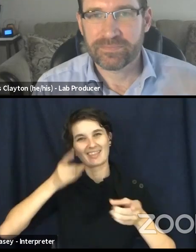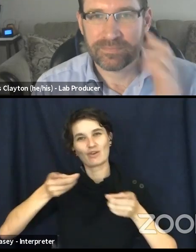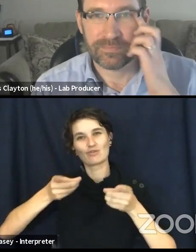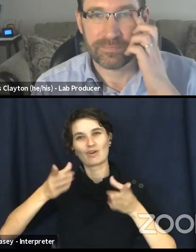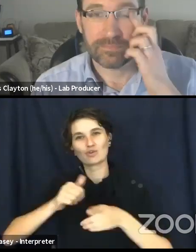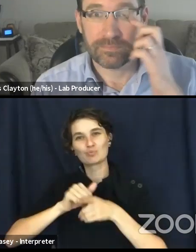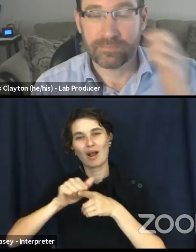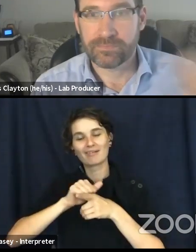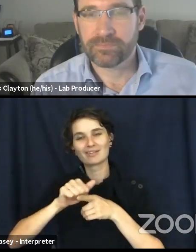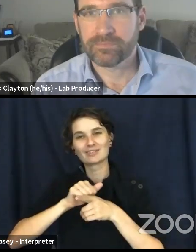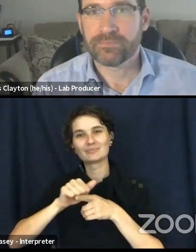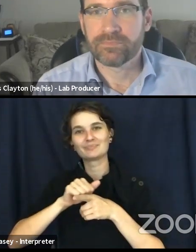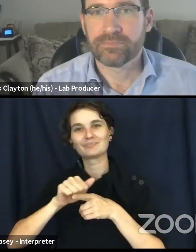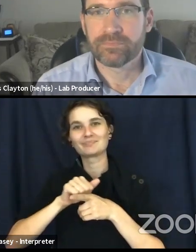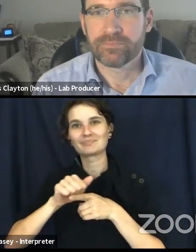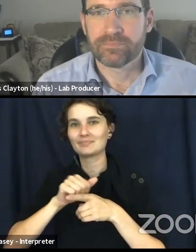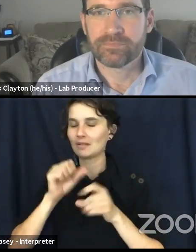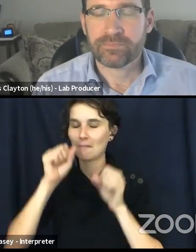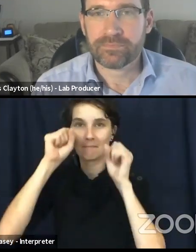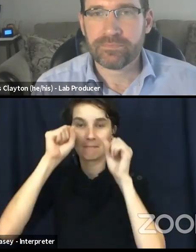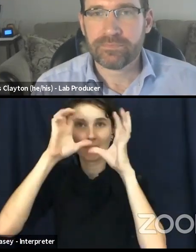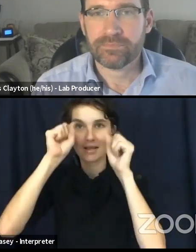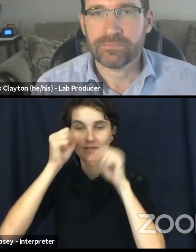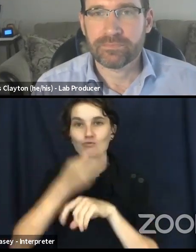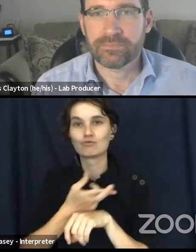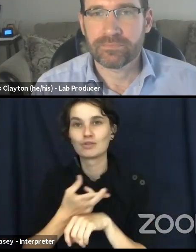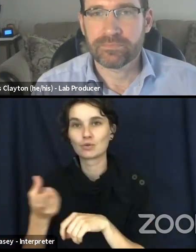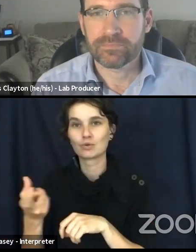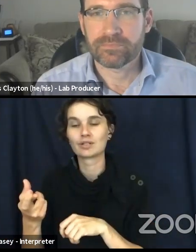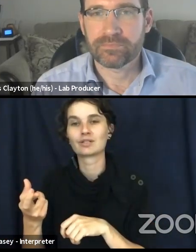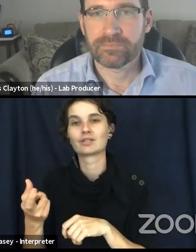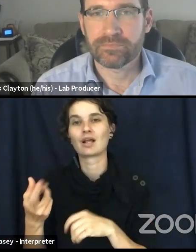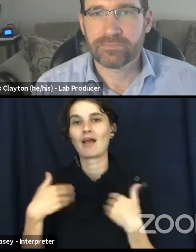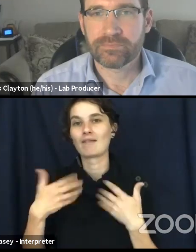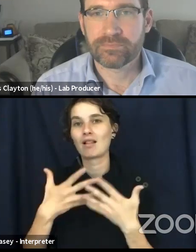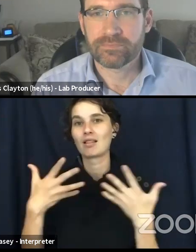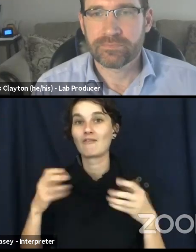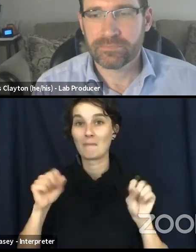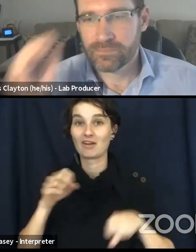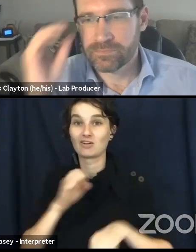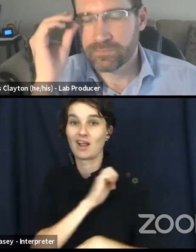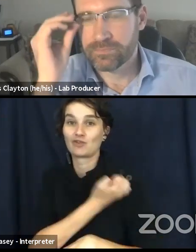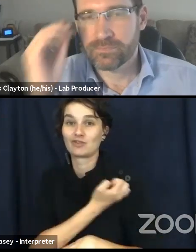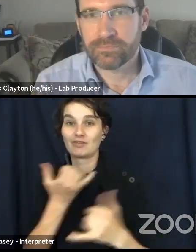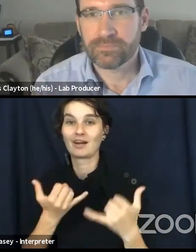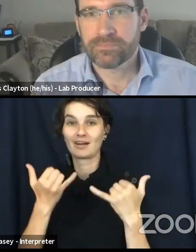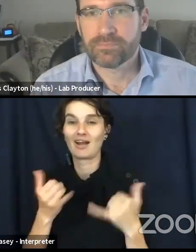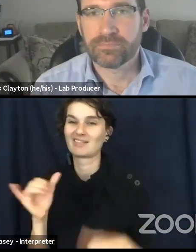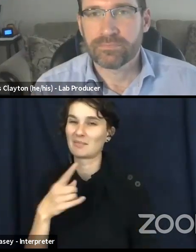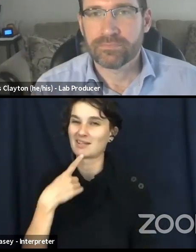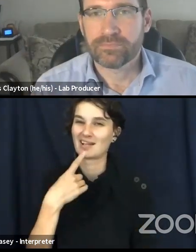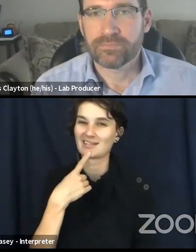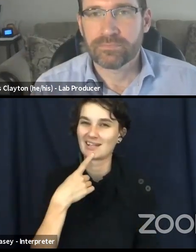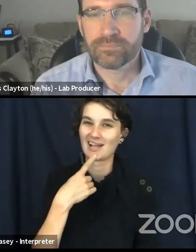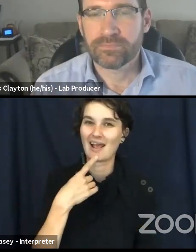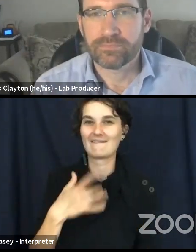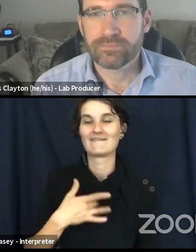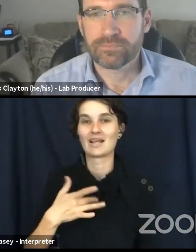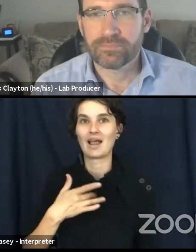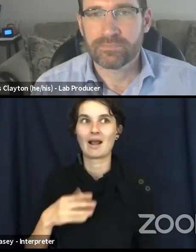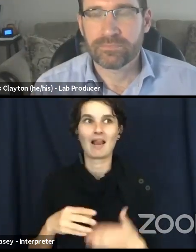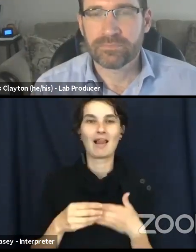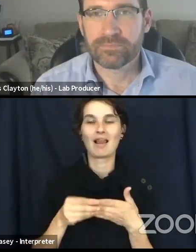really amazing resource, and there's a lot of potential energy right now. Like I find myself playing chameleon a lot,